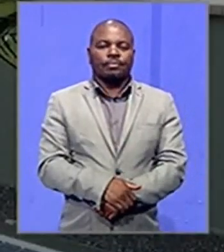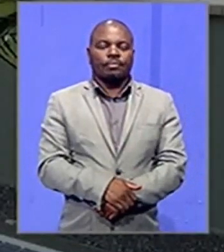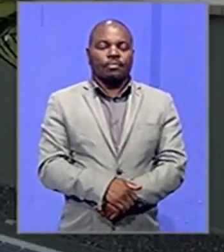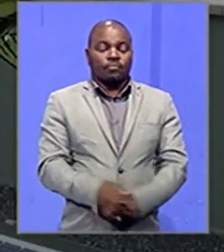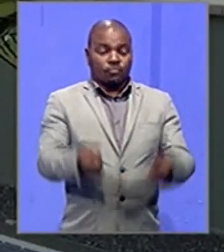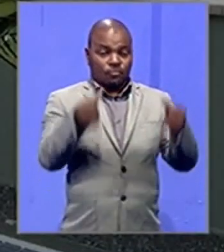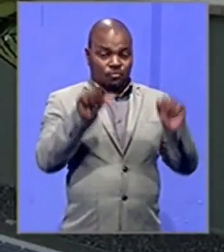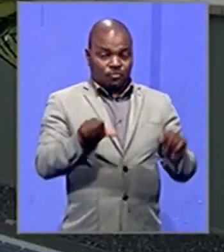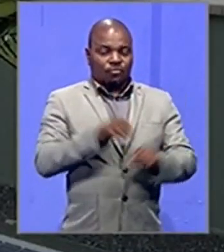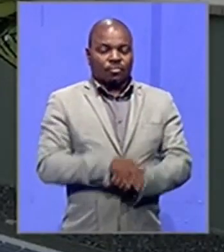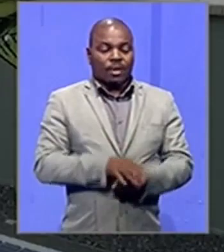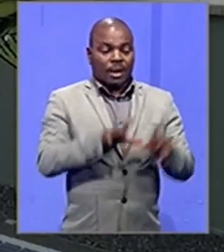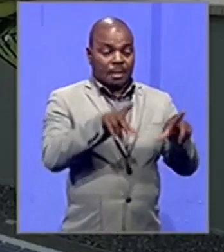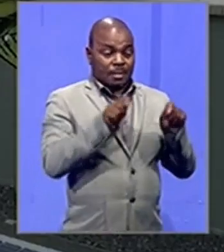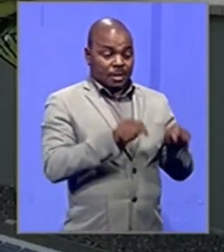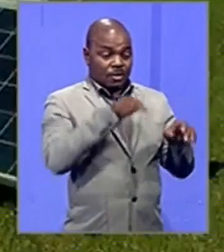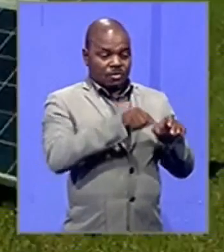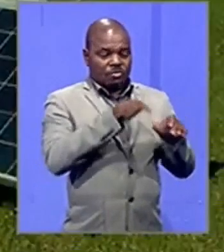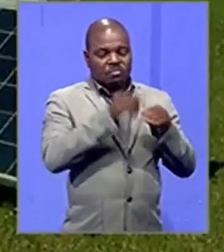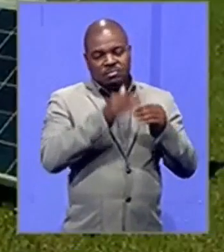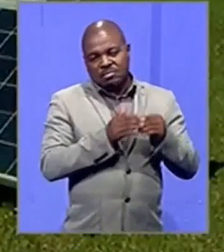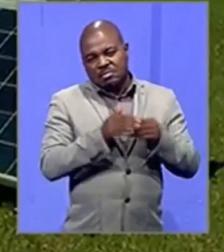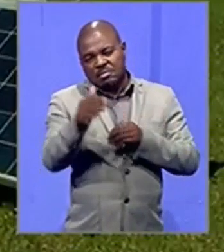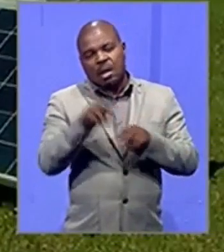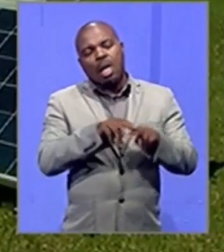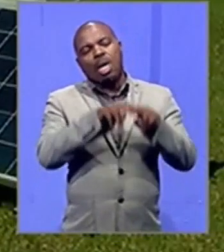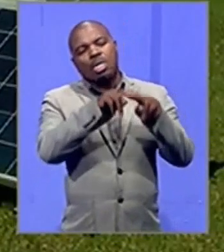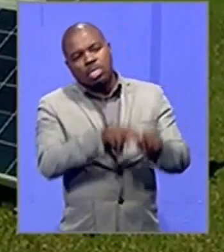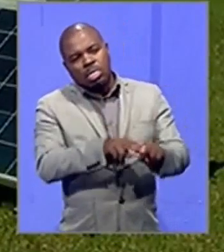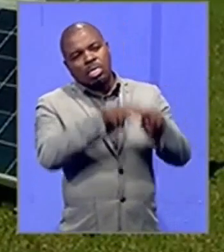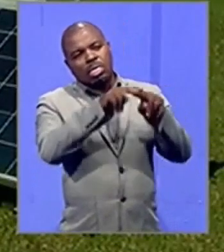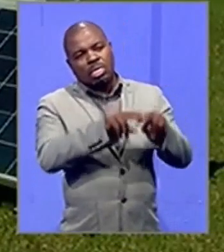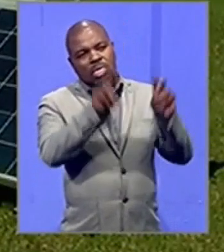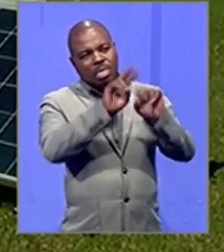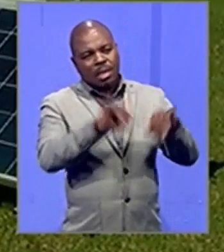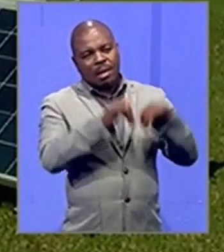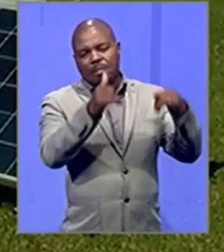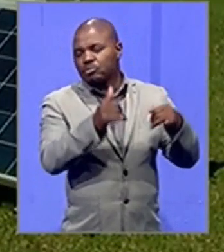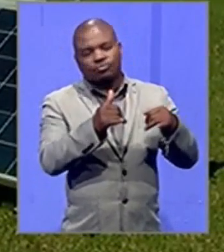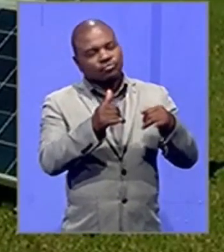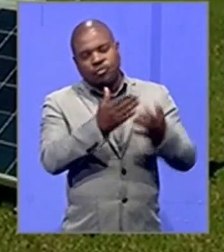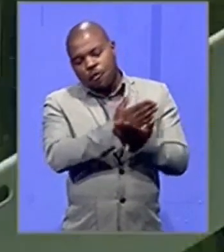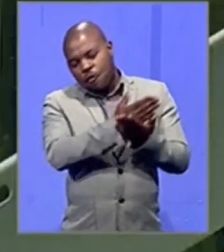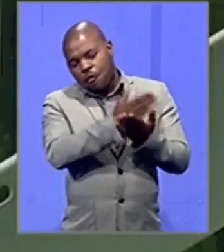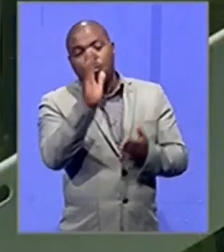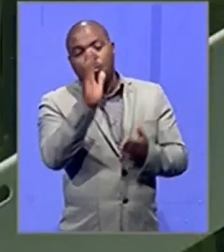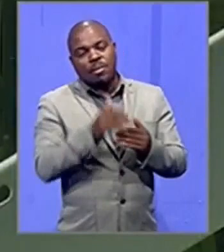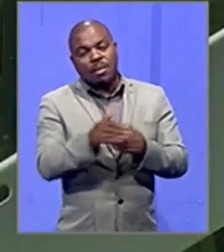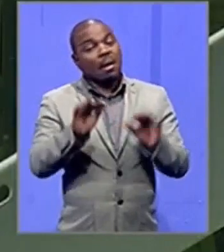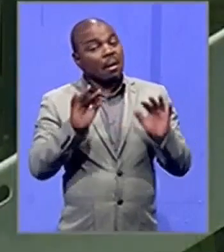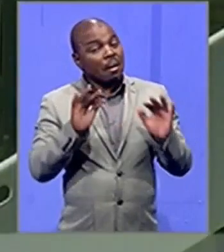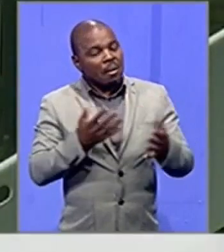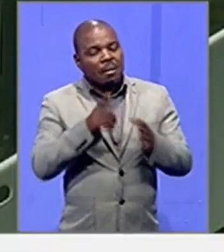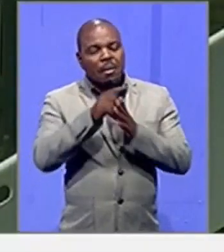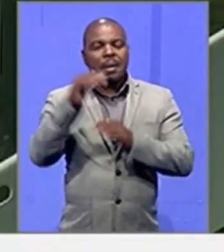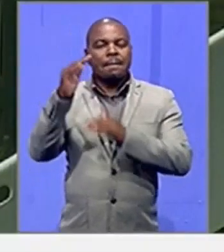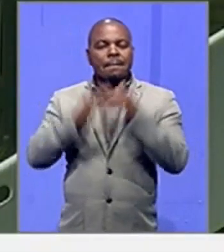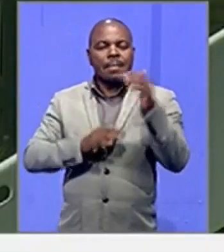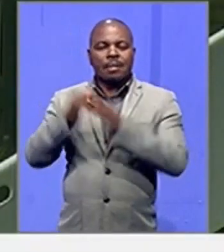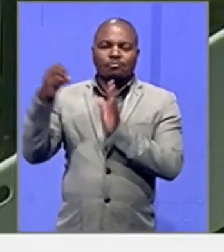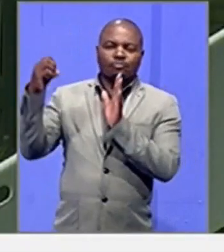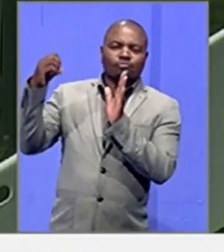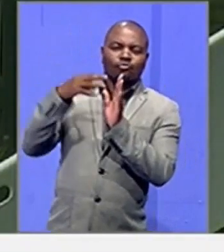Ditaba di sa eme jalo, Cape Town e tlo fedisa ntlha ya ho beha tshepo ya yona ho Eskom tlhokong ya motlakase ka ho aha diplante tse pedi tsa